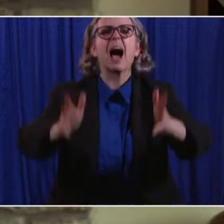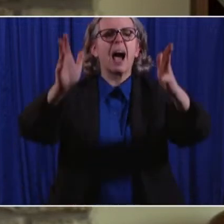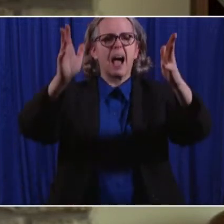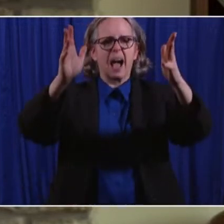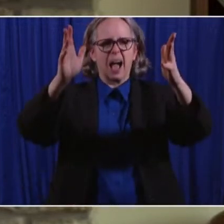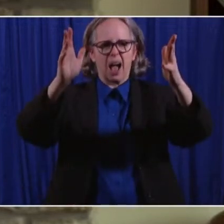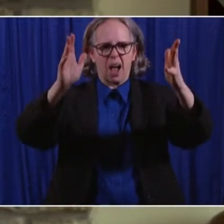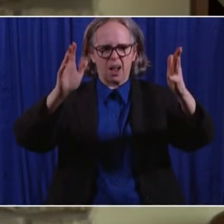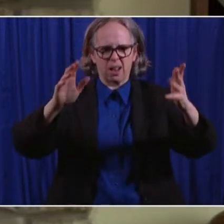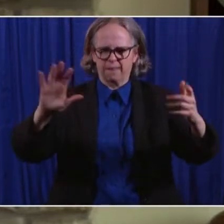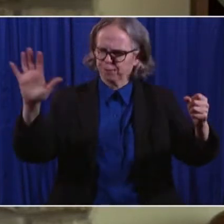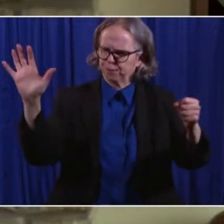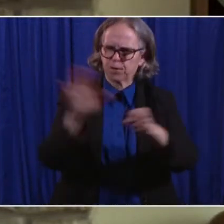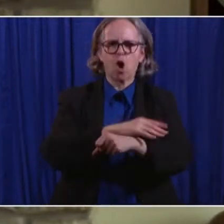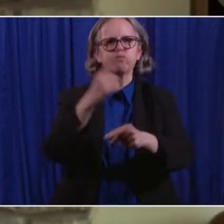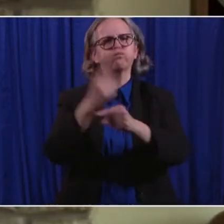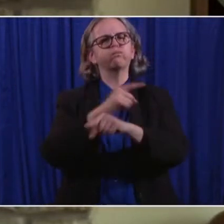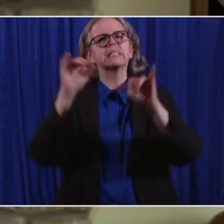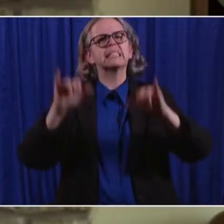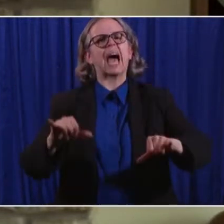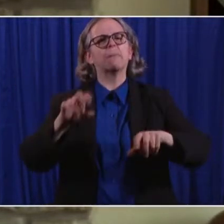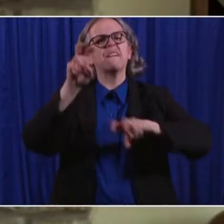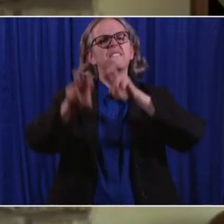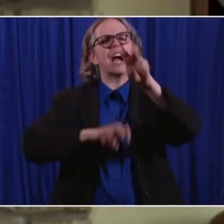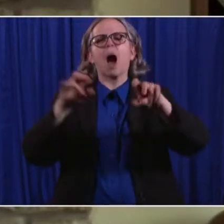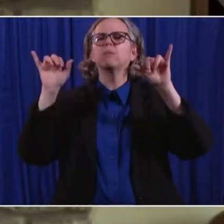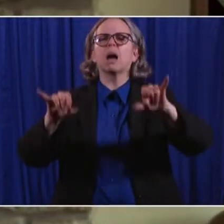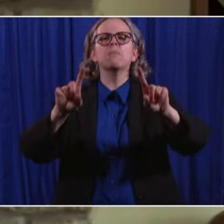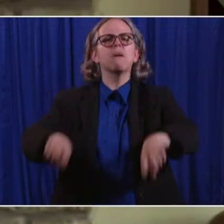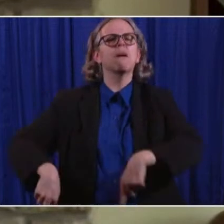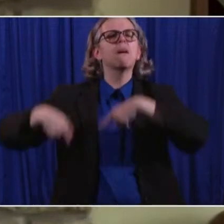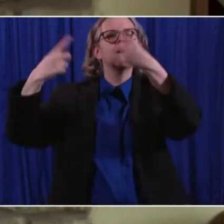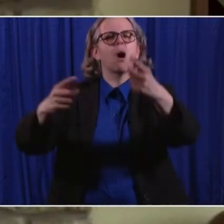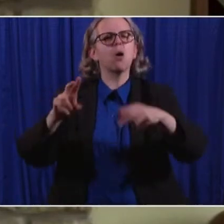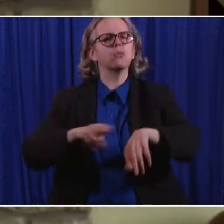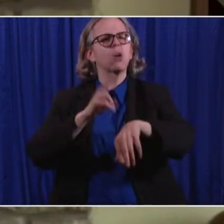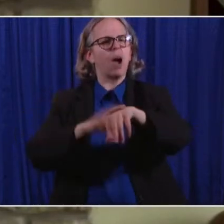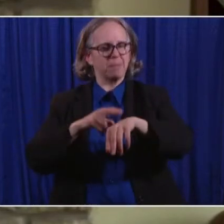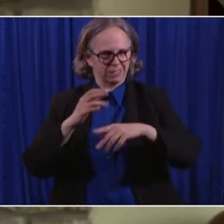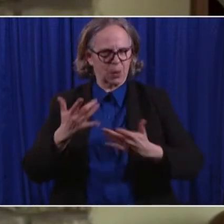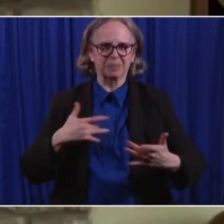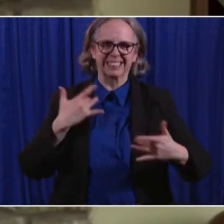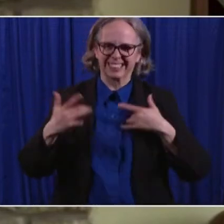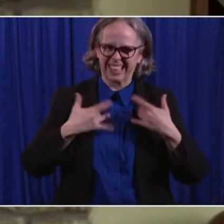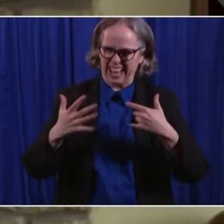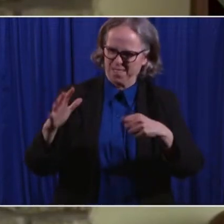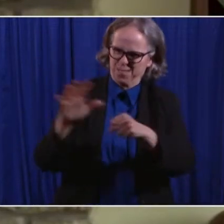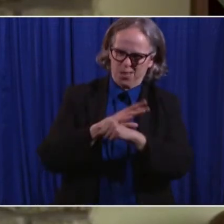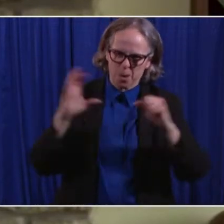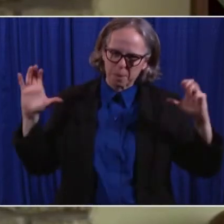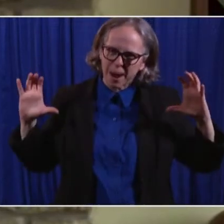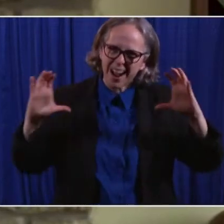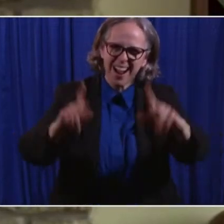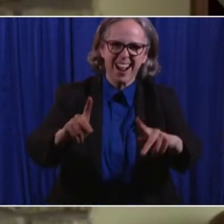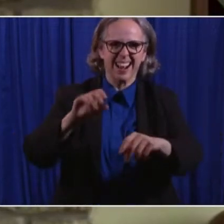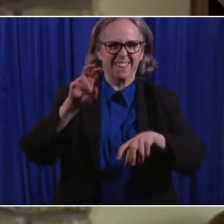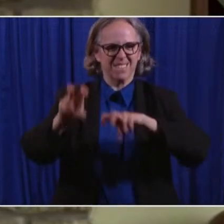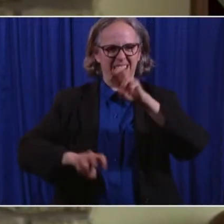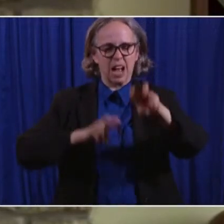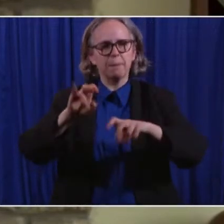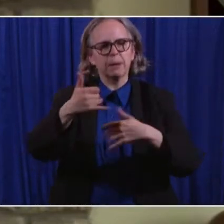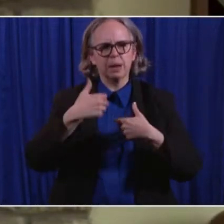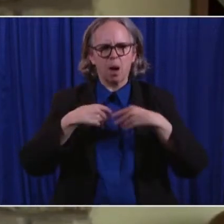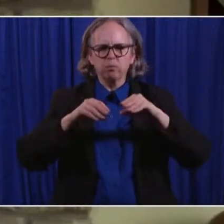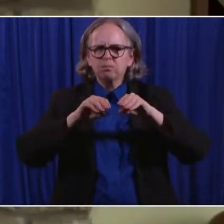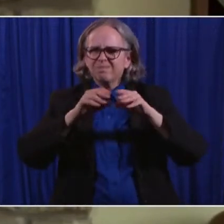this year. So we're very, very excited about that. We are issuing today the fair guidance. People will be able to